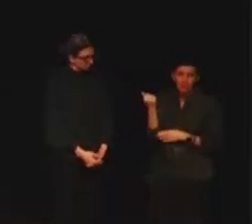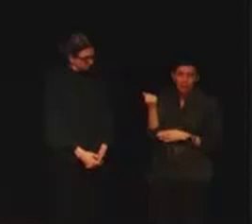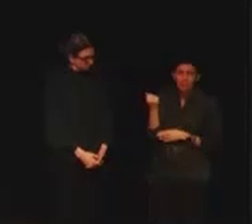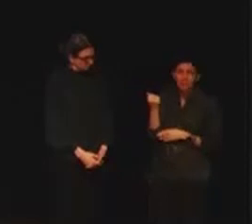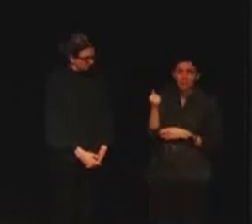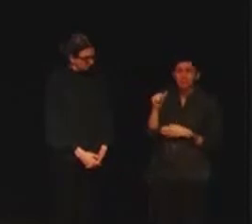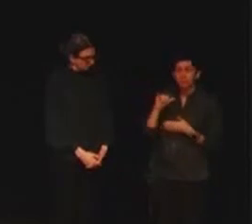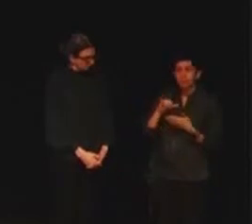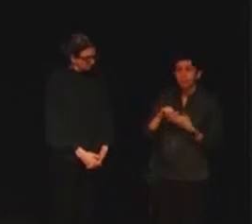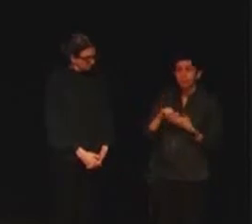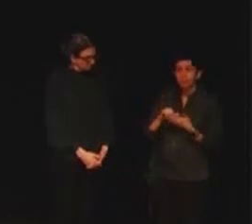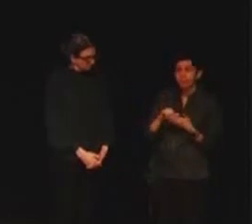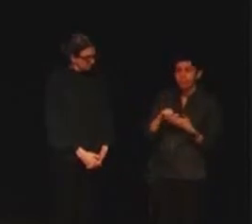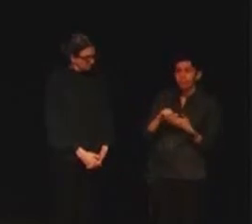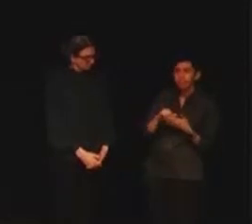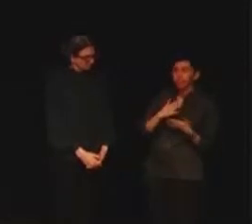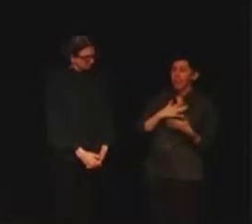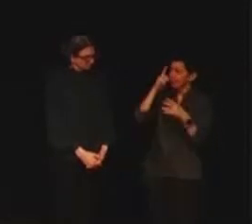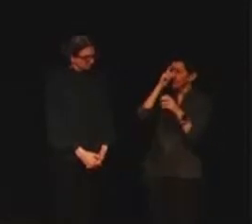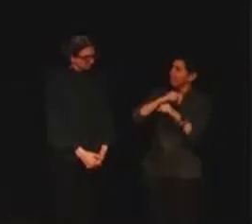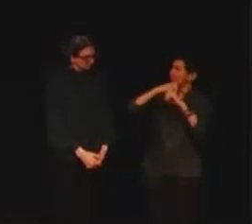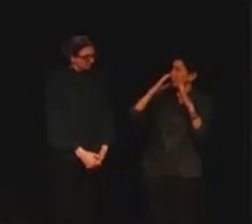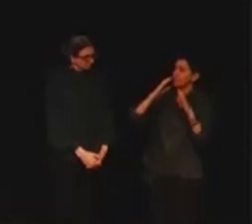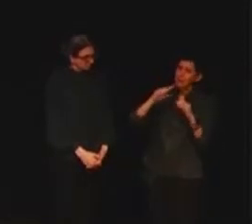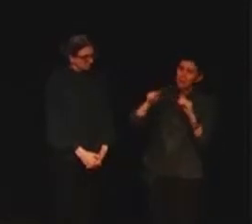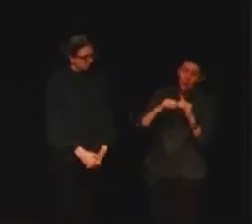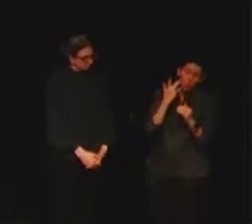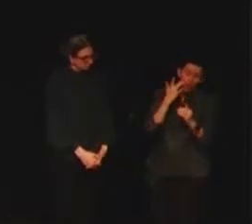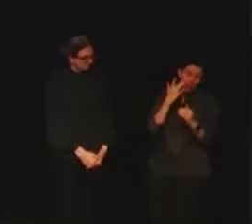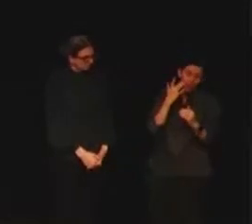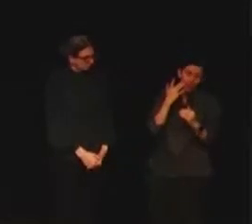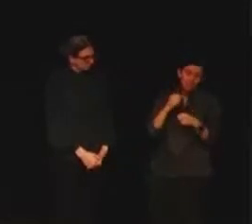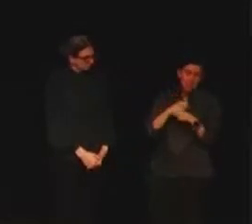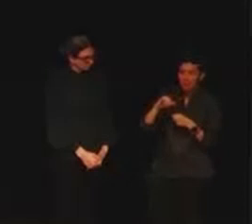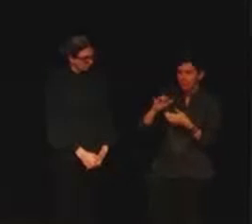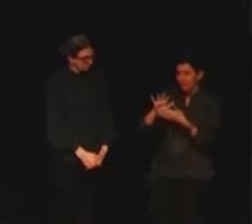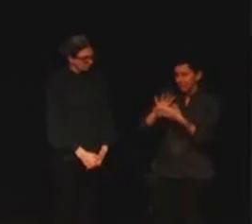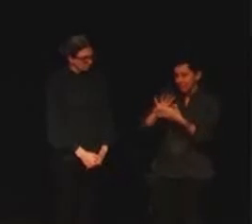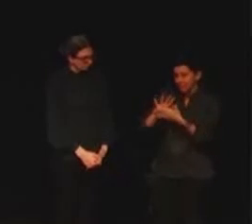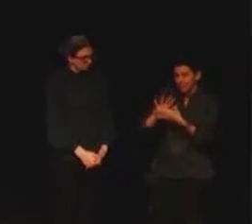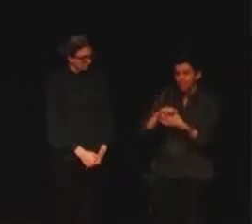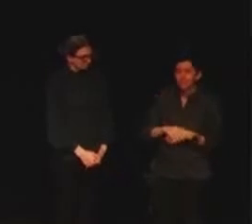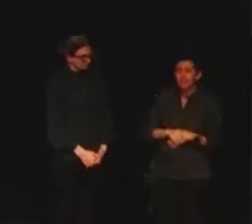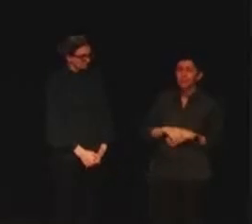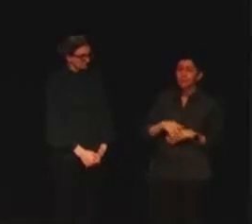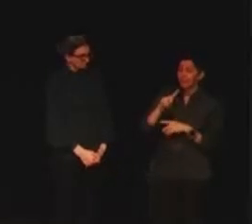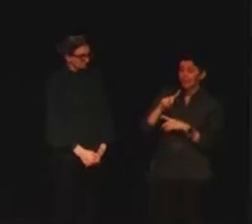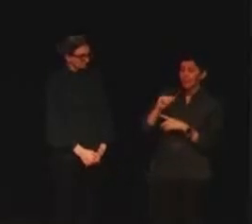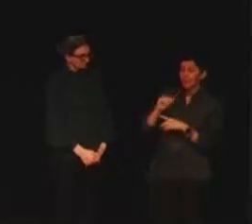kind of the vision behind why we approached it the way we did. And, you know, in the disability world, there's this